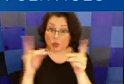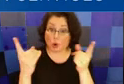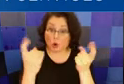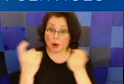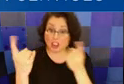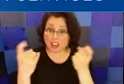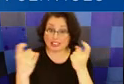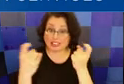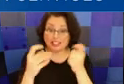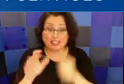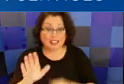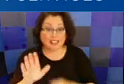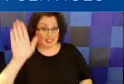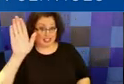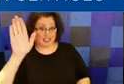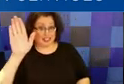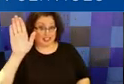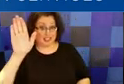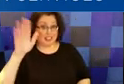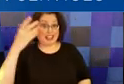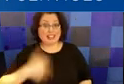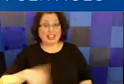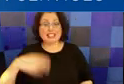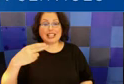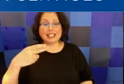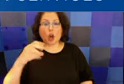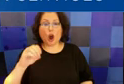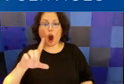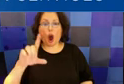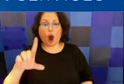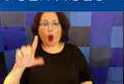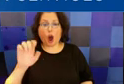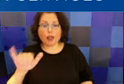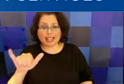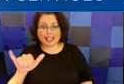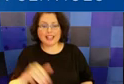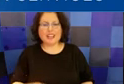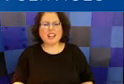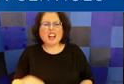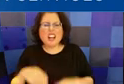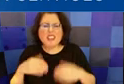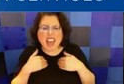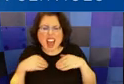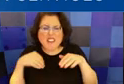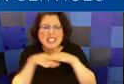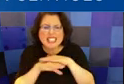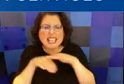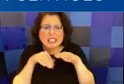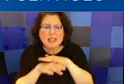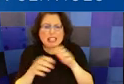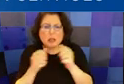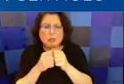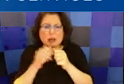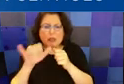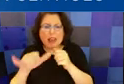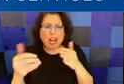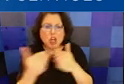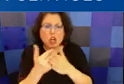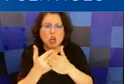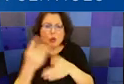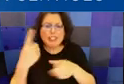team? Yes, this is Holly Dick. Will there be any accessibility amongst the signing, the new signage, any